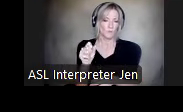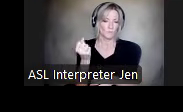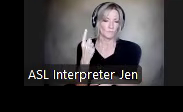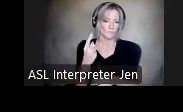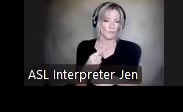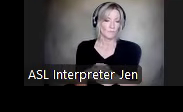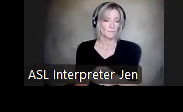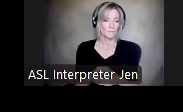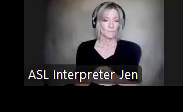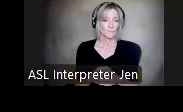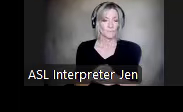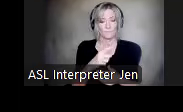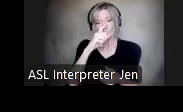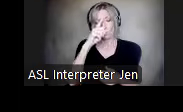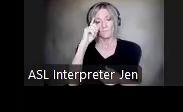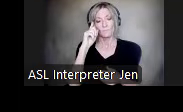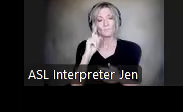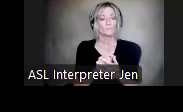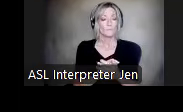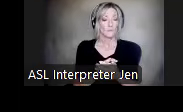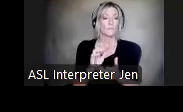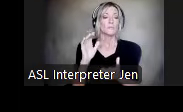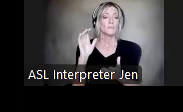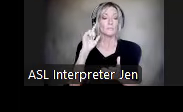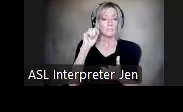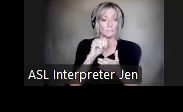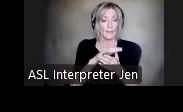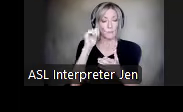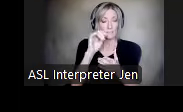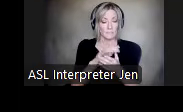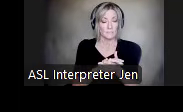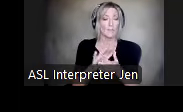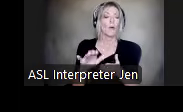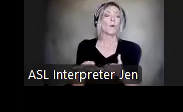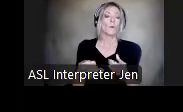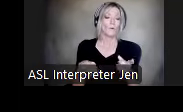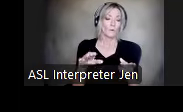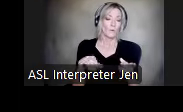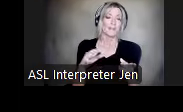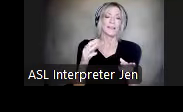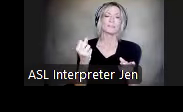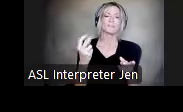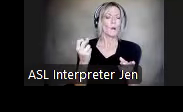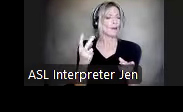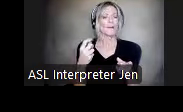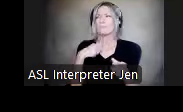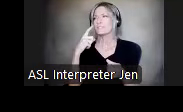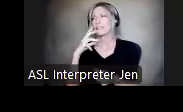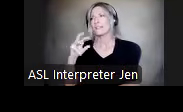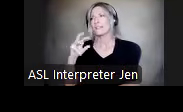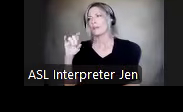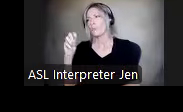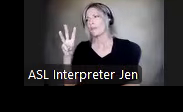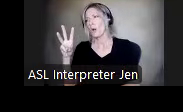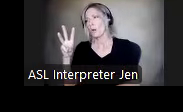okay. Uh, so we've got spouses. Oh, I know that is 12. I was thinking of widows, excuse me.